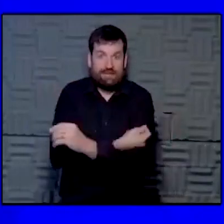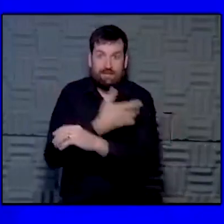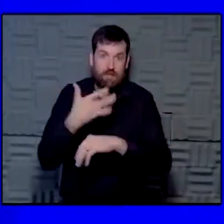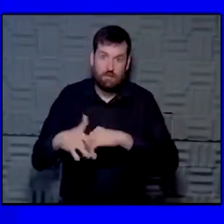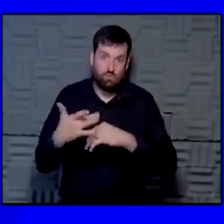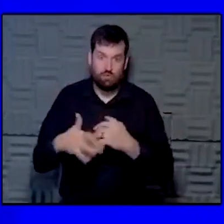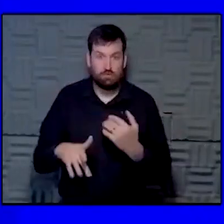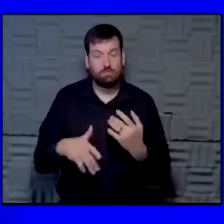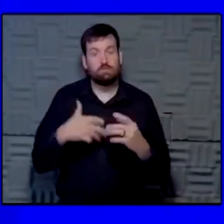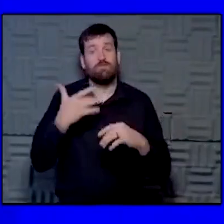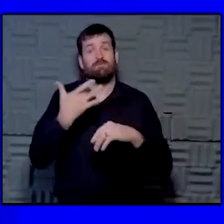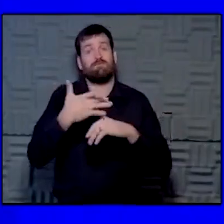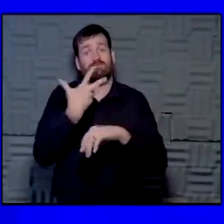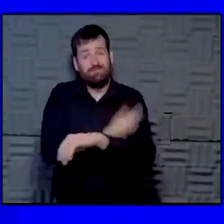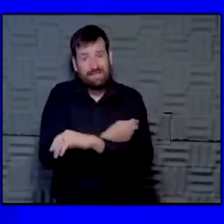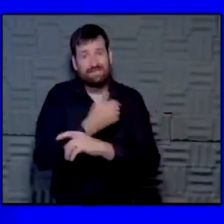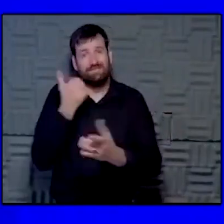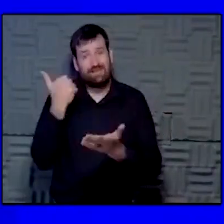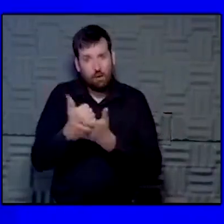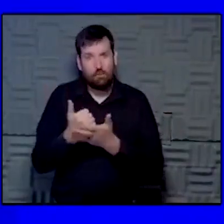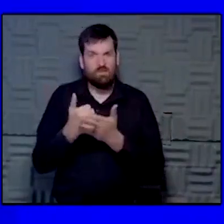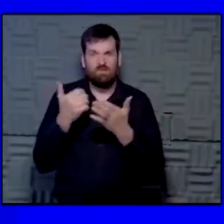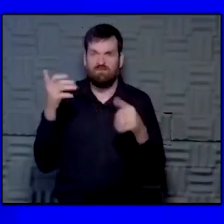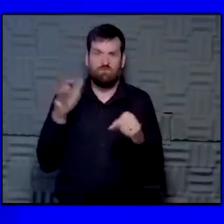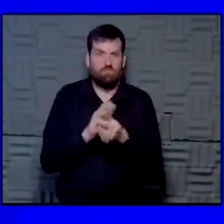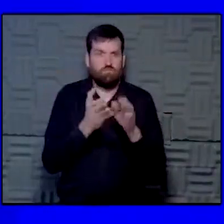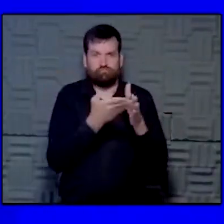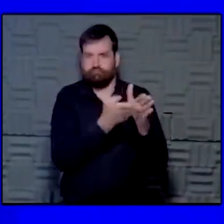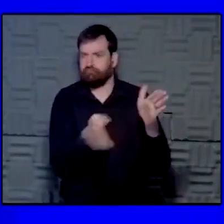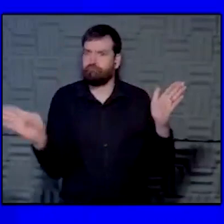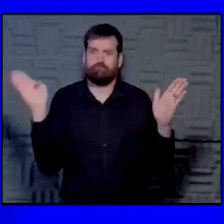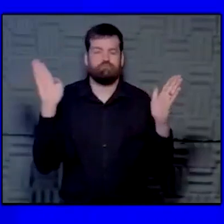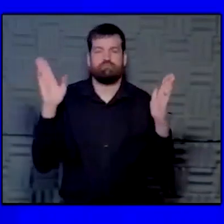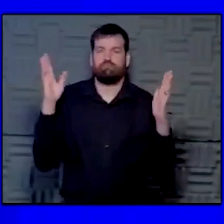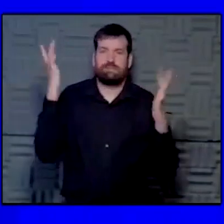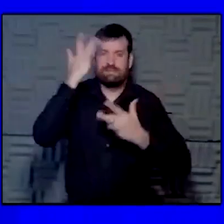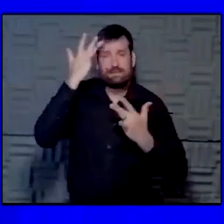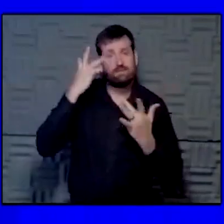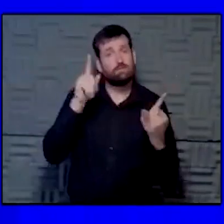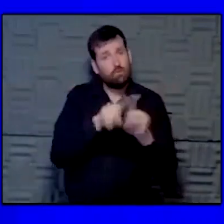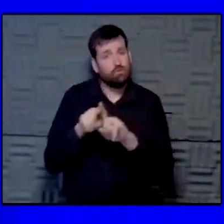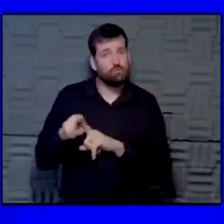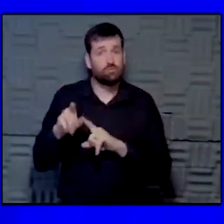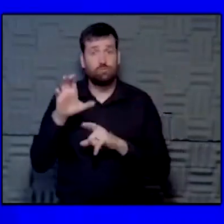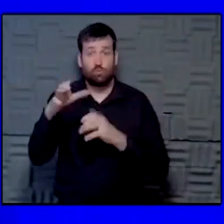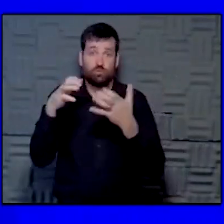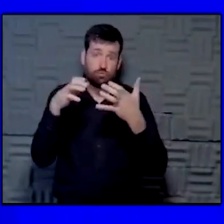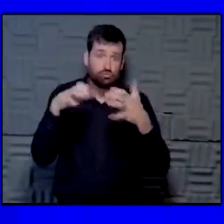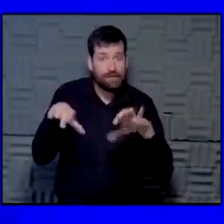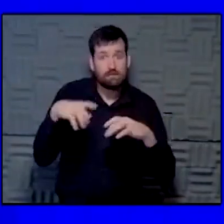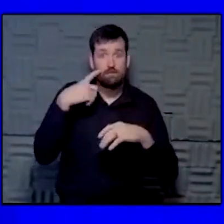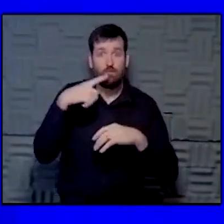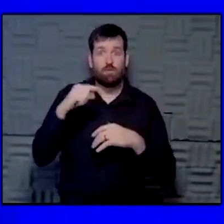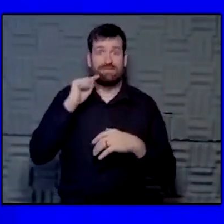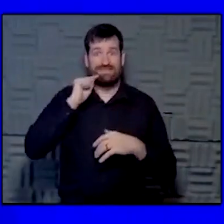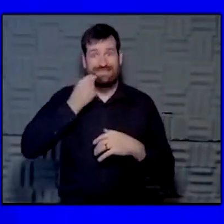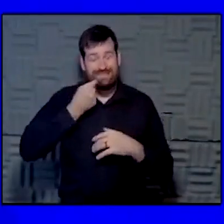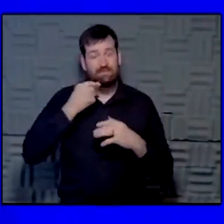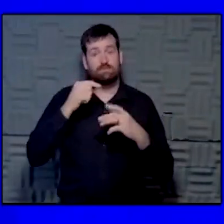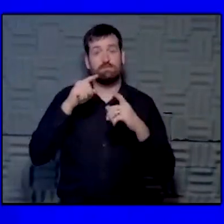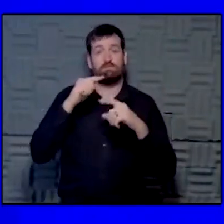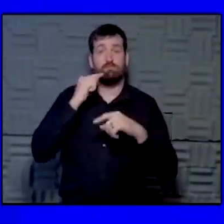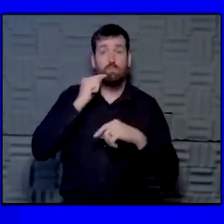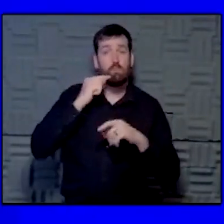the vaccines will help prevent that whole spectrum of disease, and will likely also prevent your child's chance of getting